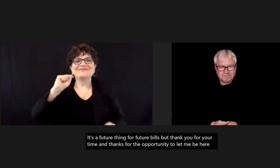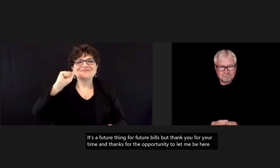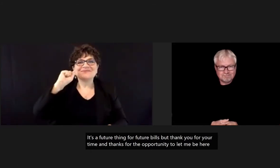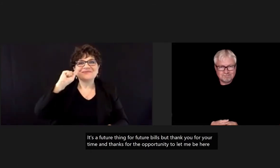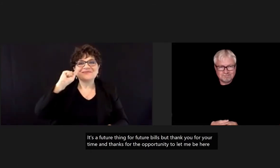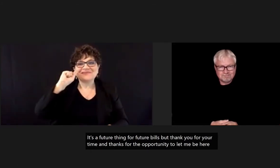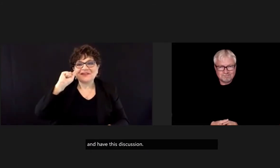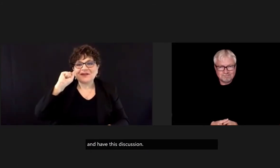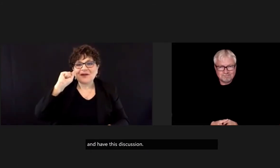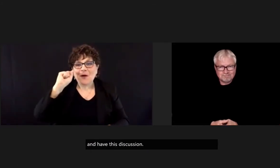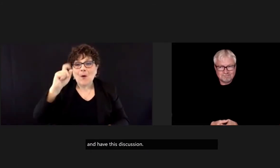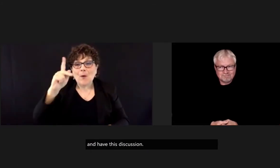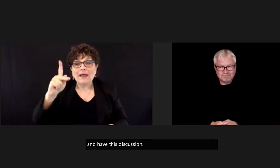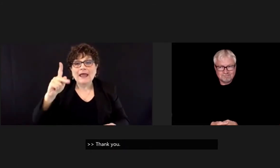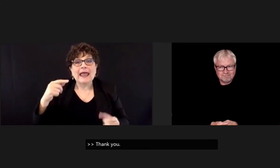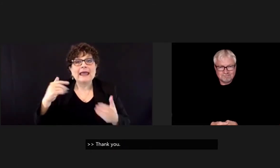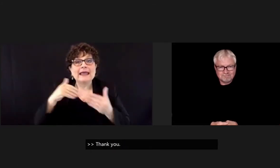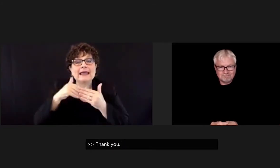Thank you.